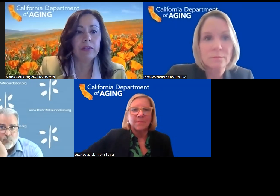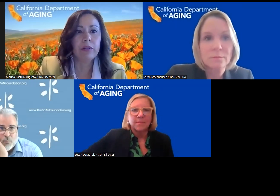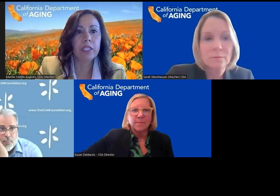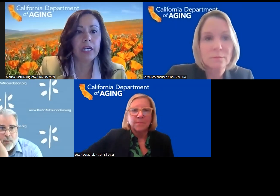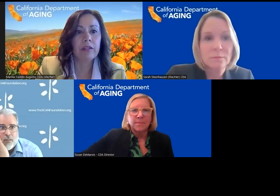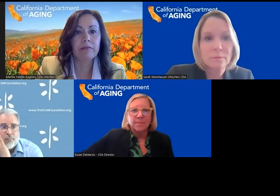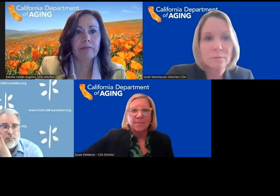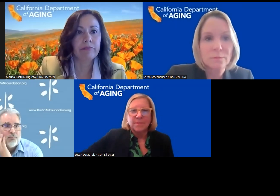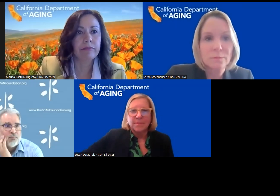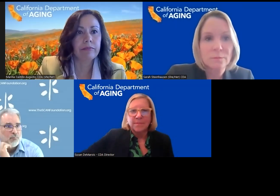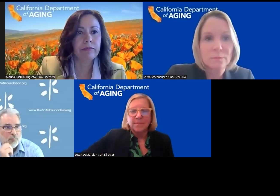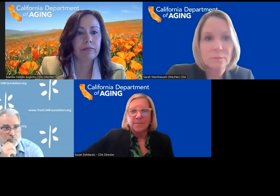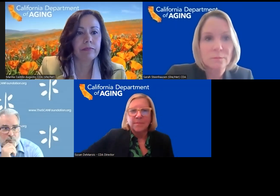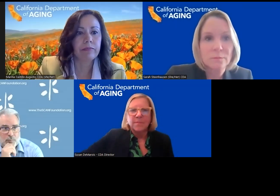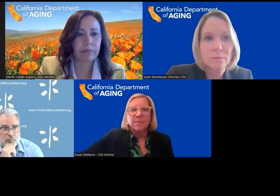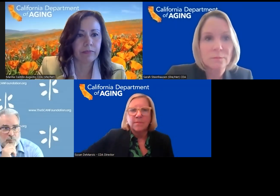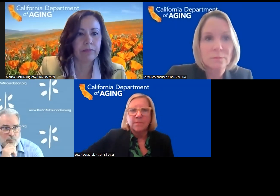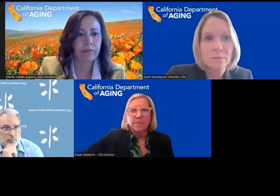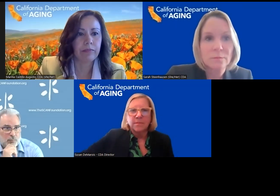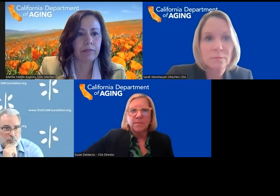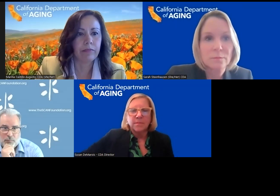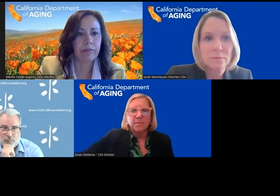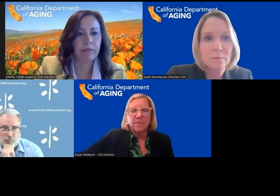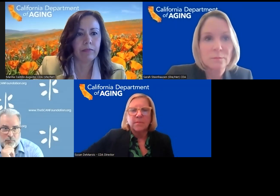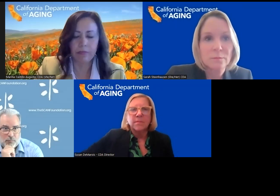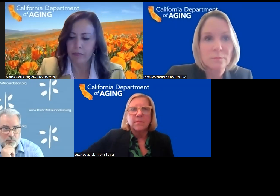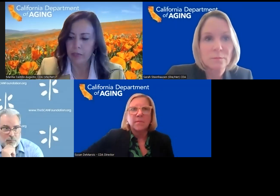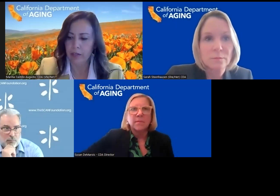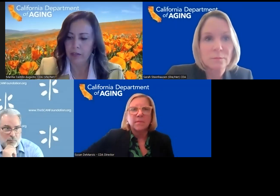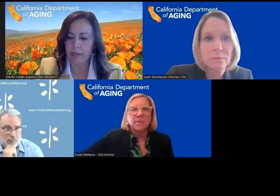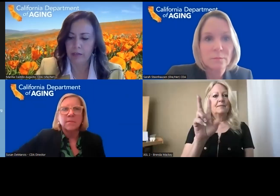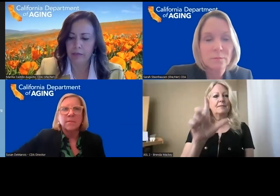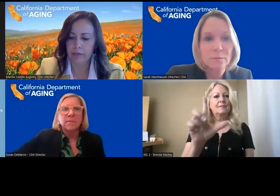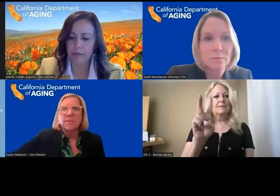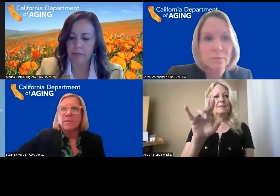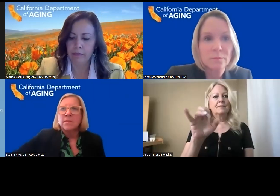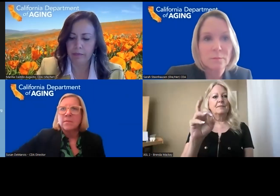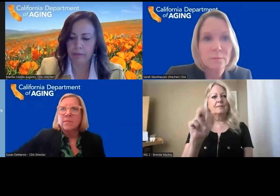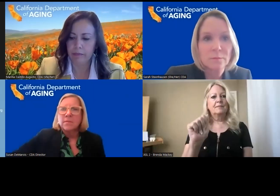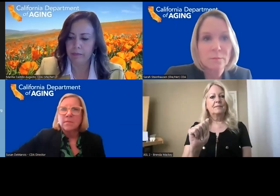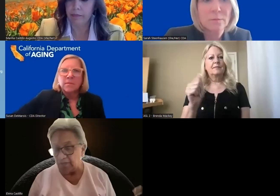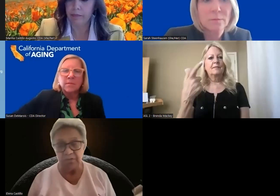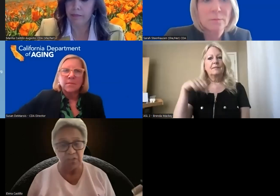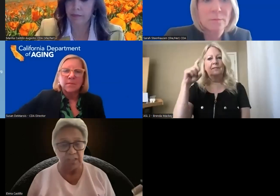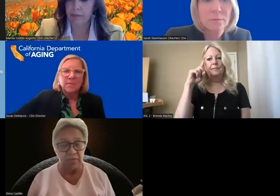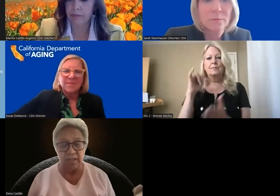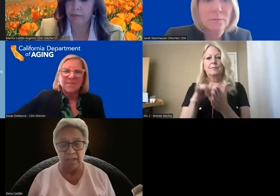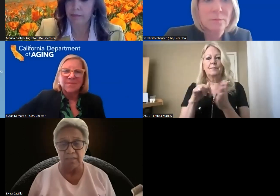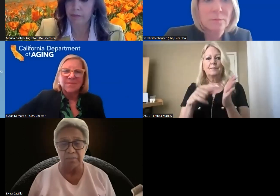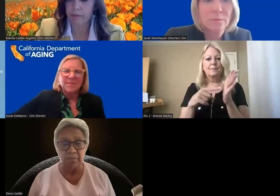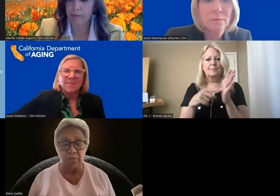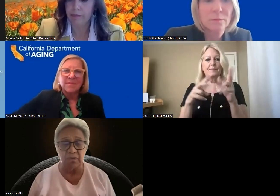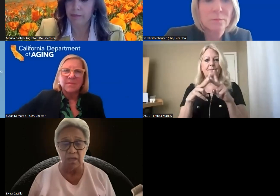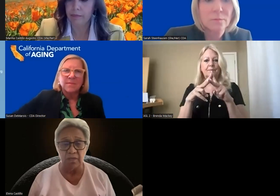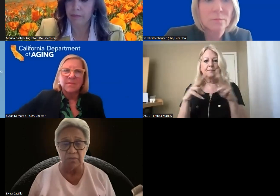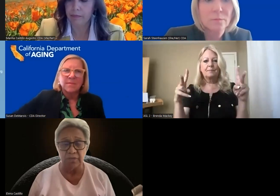Alvira, you're on deck. Yeah, thank you. Thank you very much. No, I think this whole idea is very visionary, and I